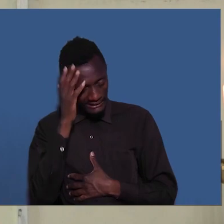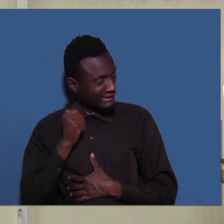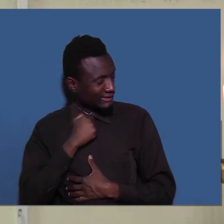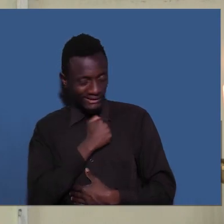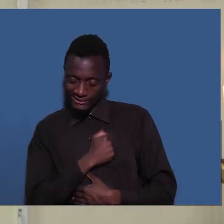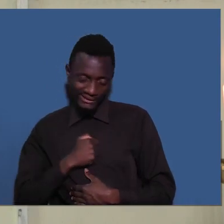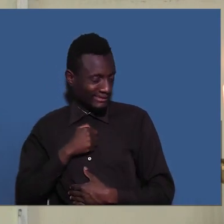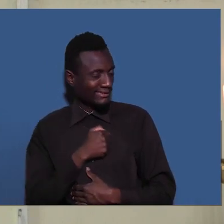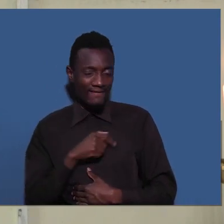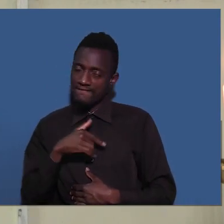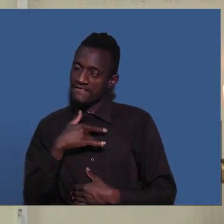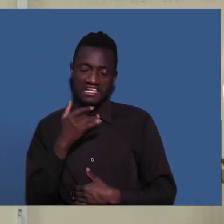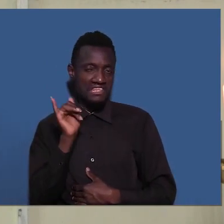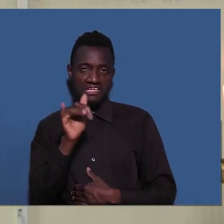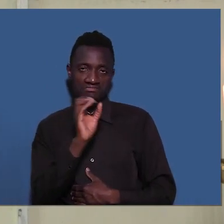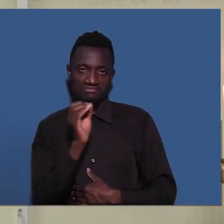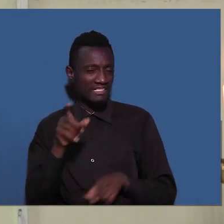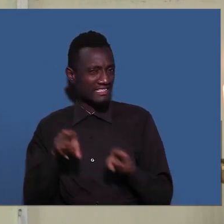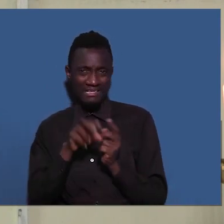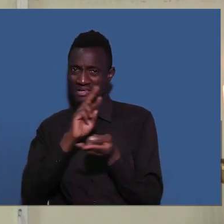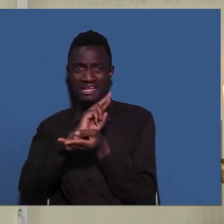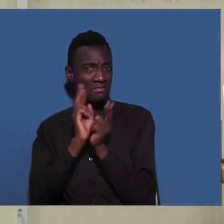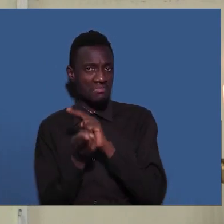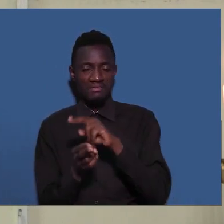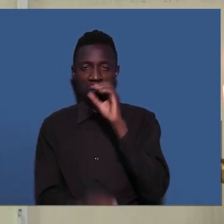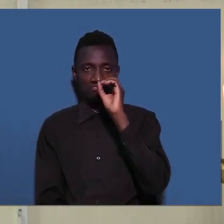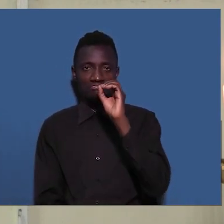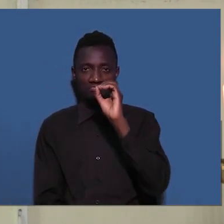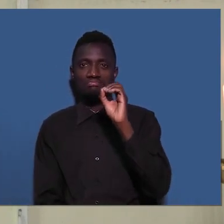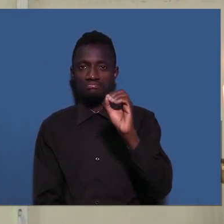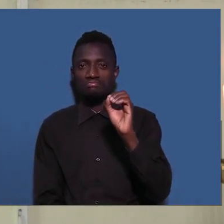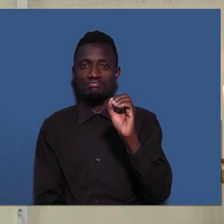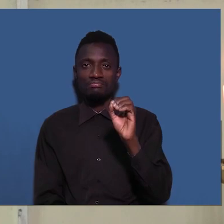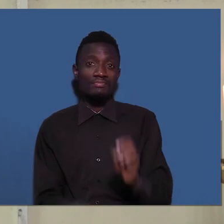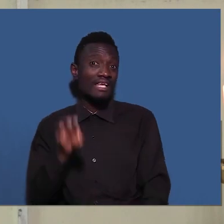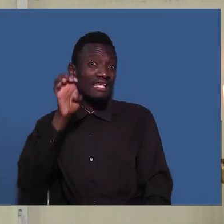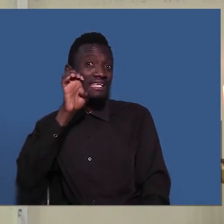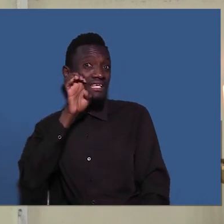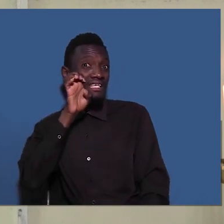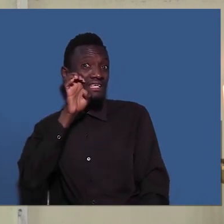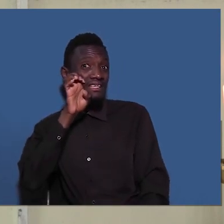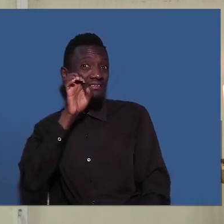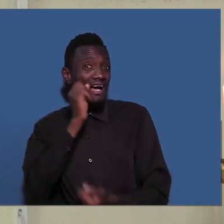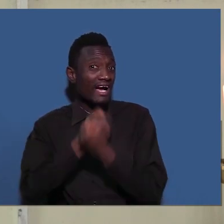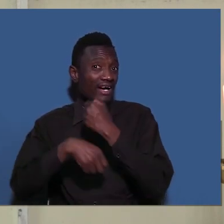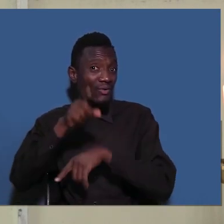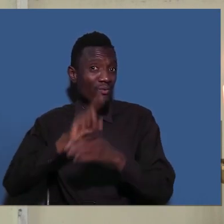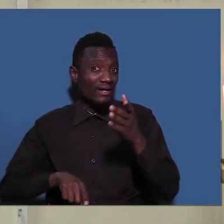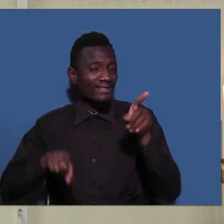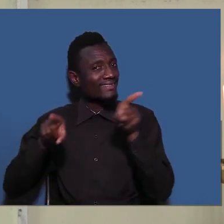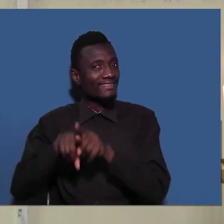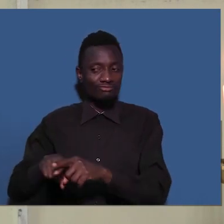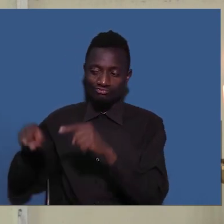she repentant. She placed the blame on the